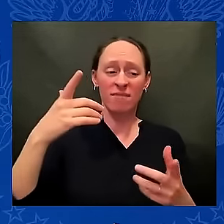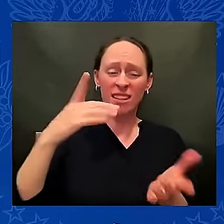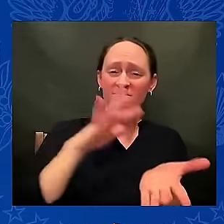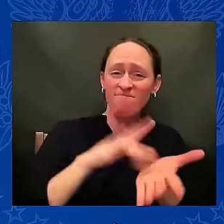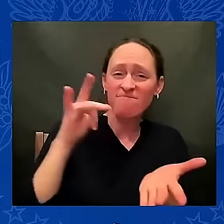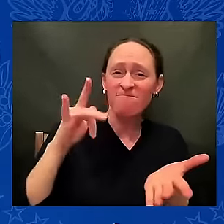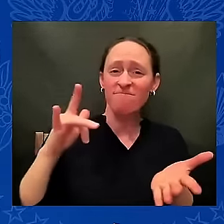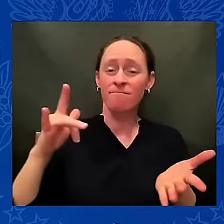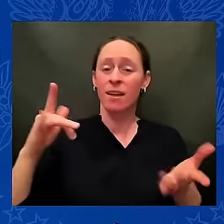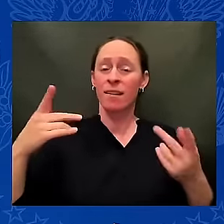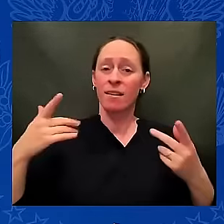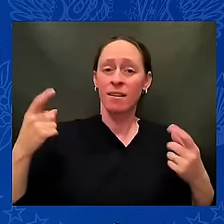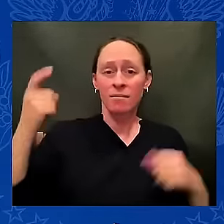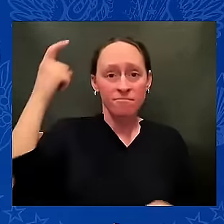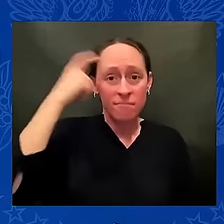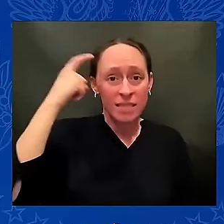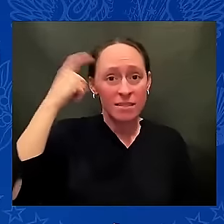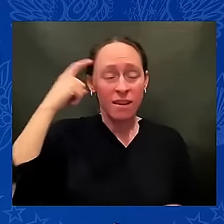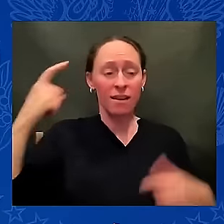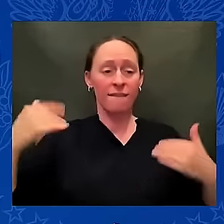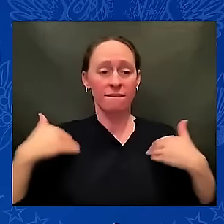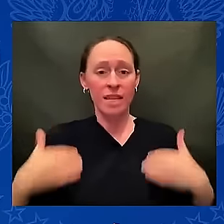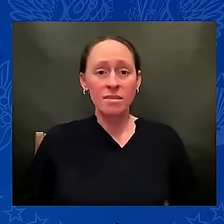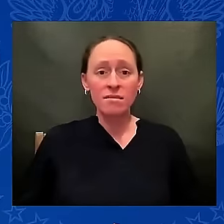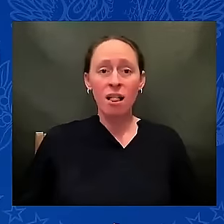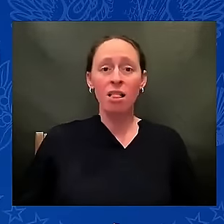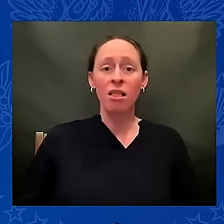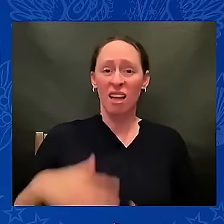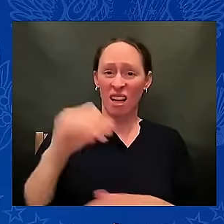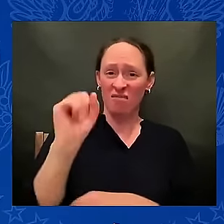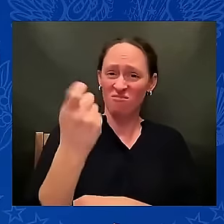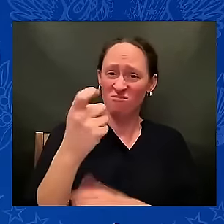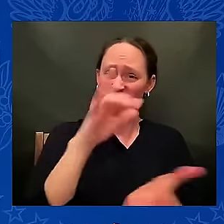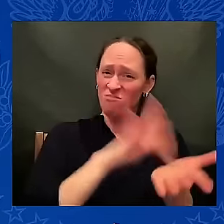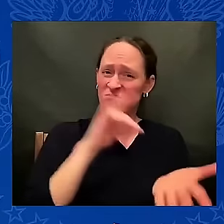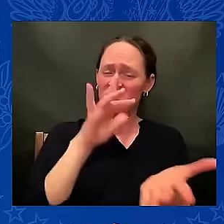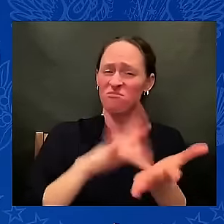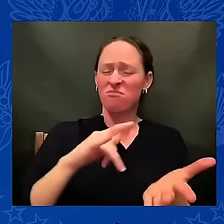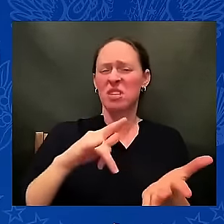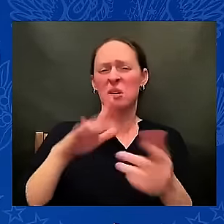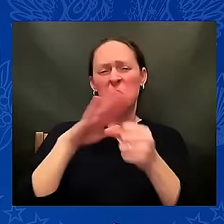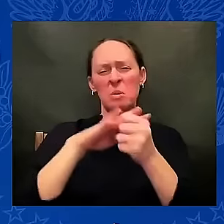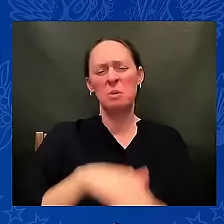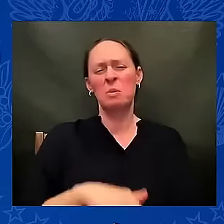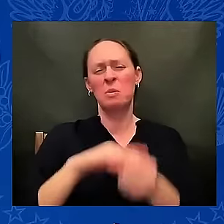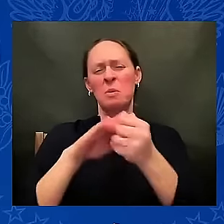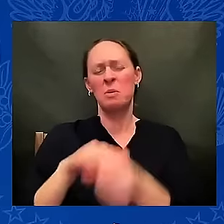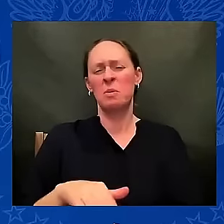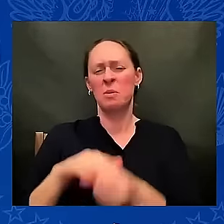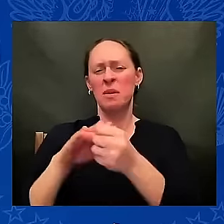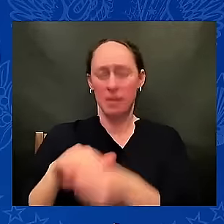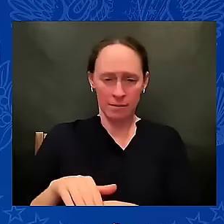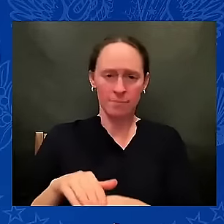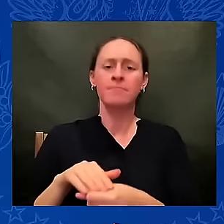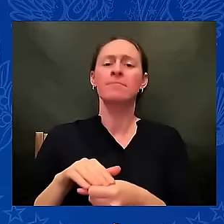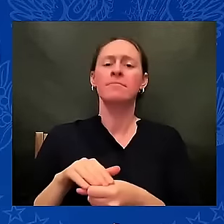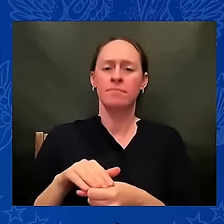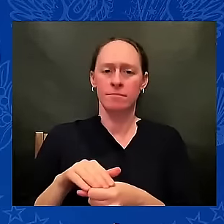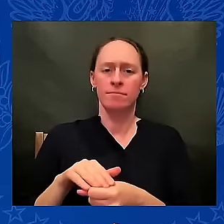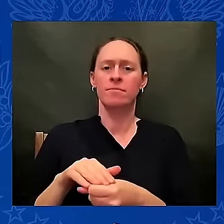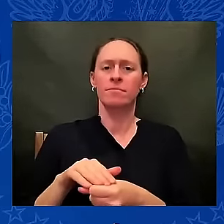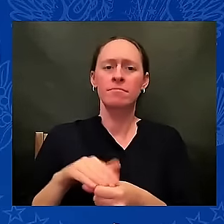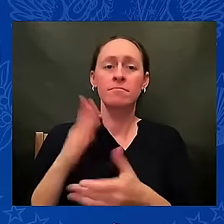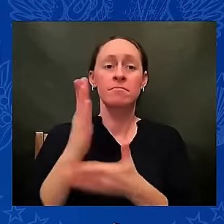Some put up for adoption without the consent of their birth parents. Some left for dead and unmarked